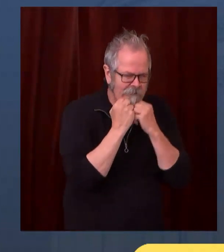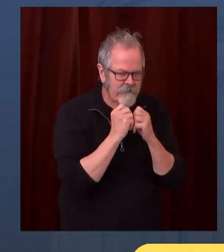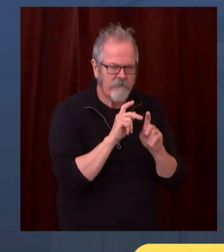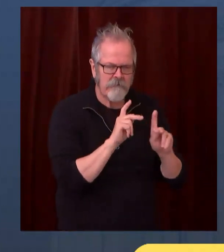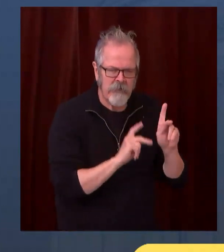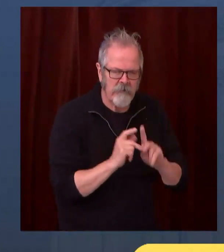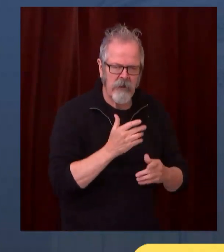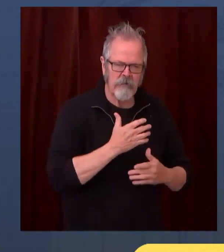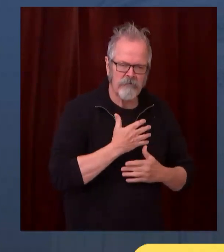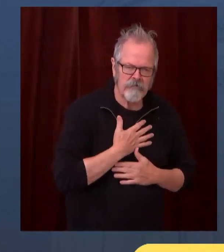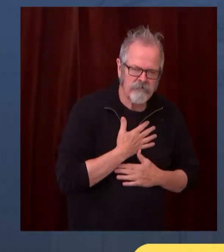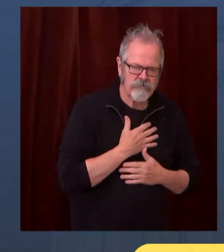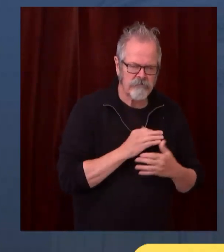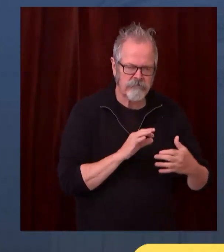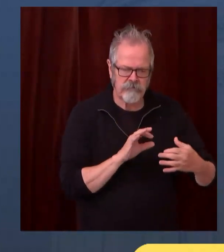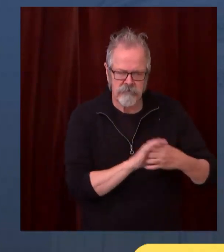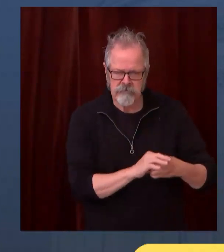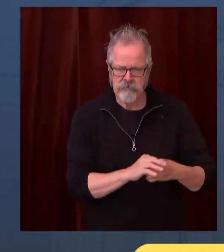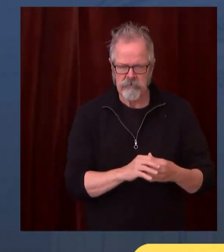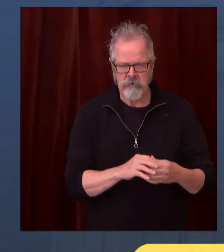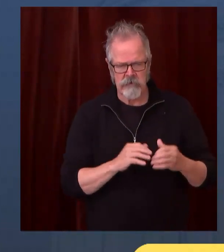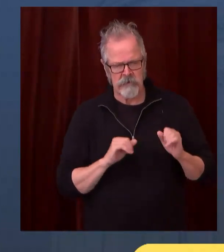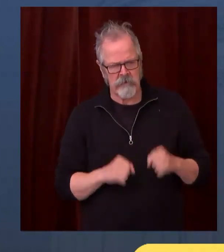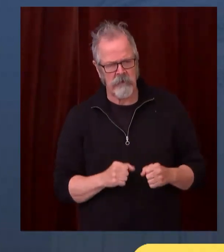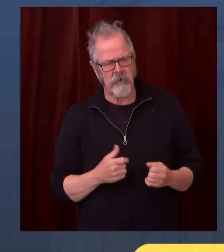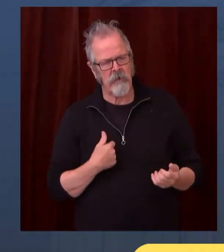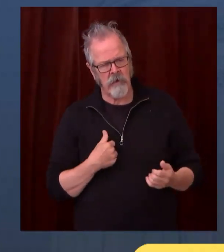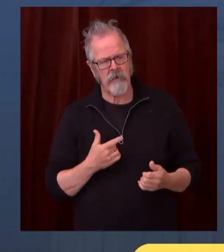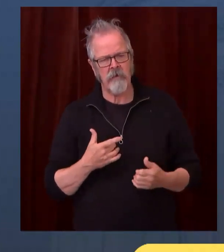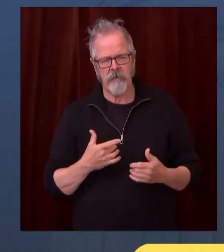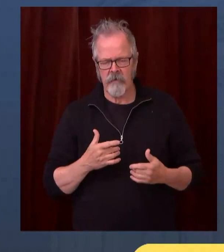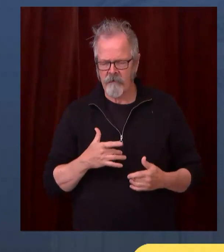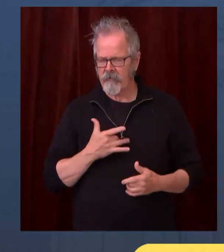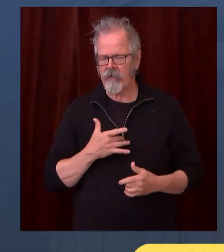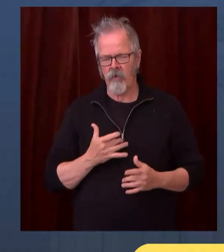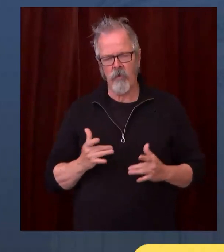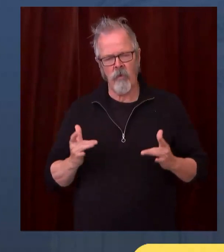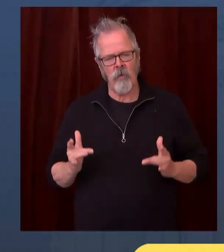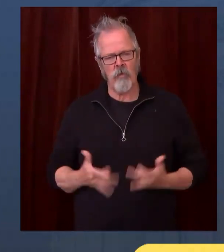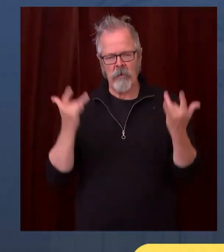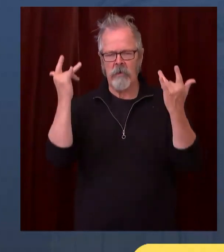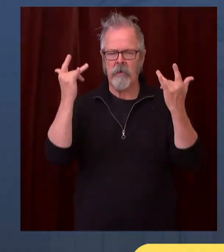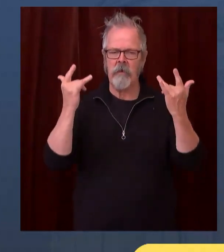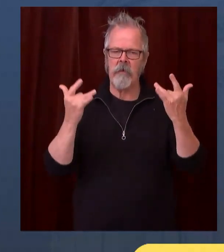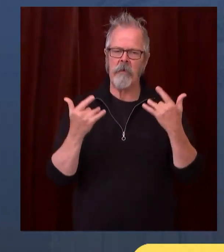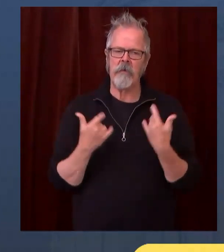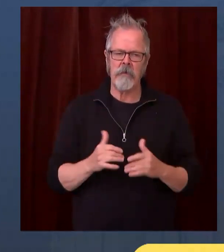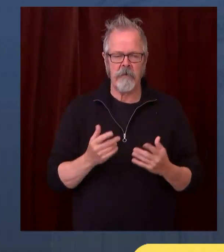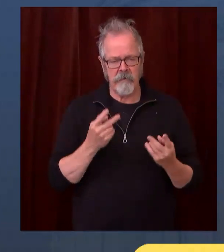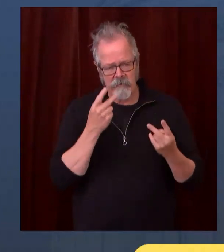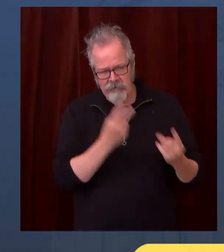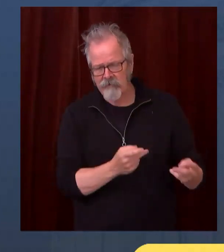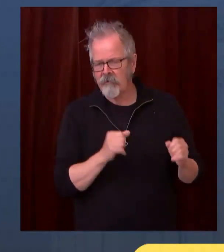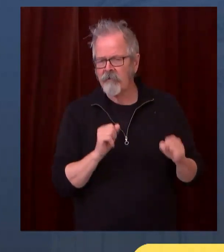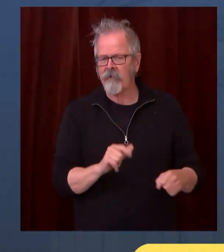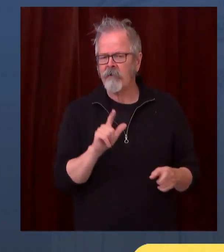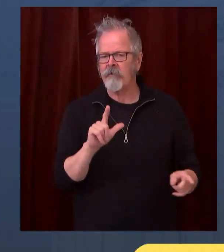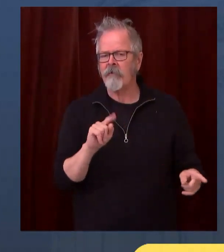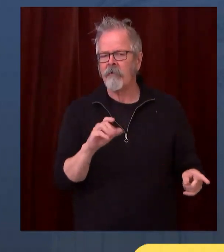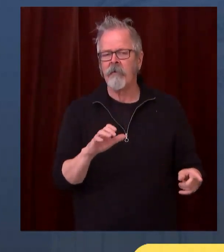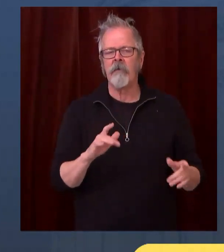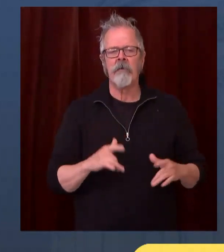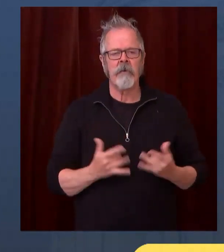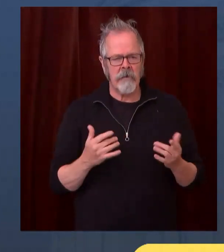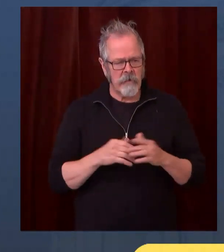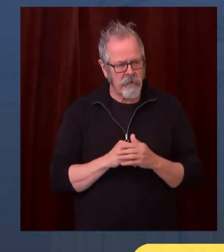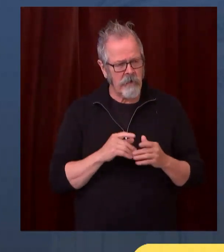the thing closest to their hearts. And I'm really happy that we're able to do this. And we're able to do this because we have done some smart things in our